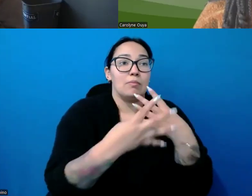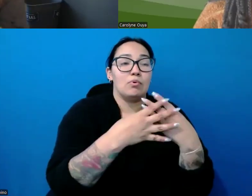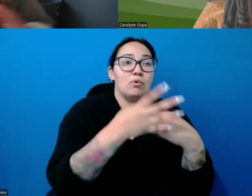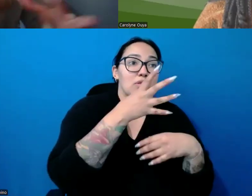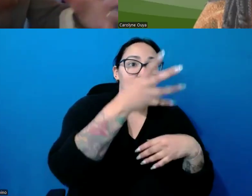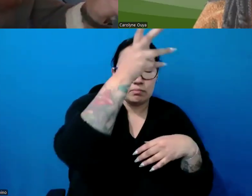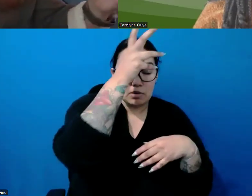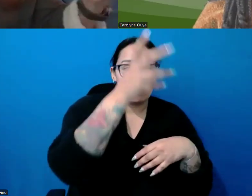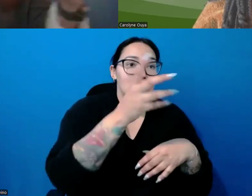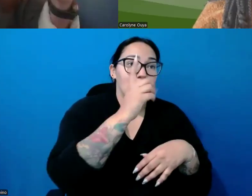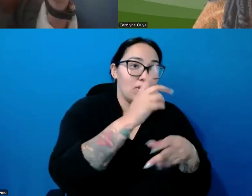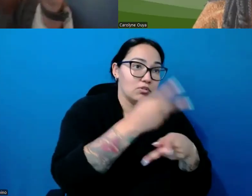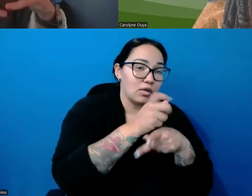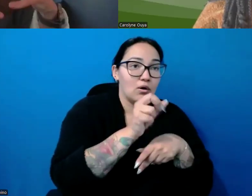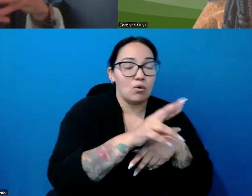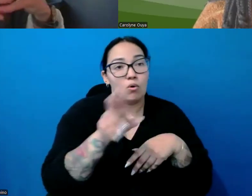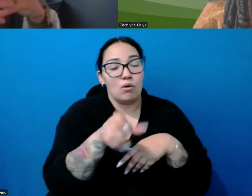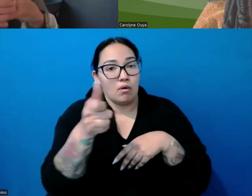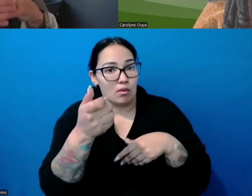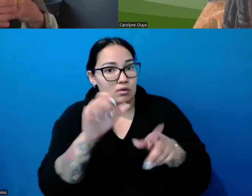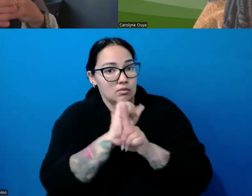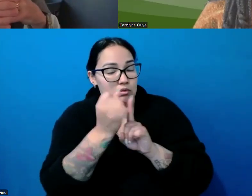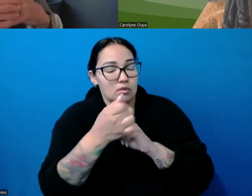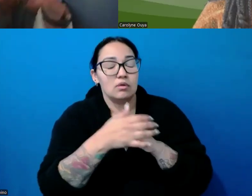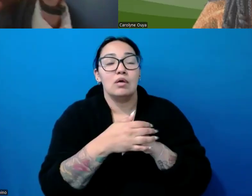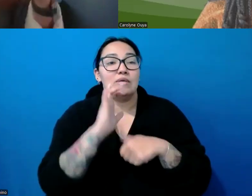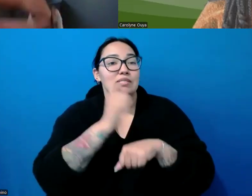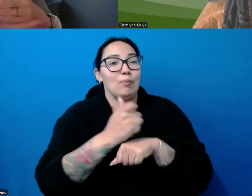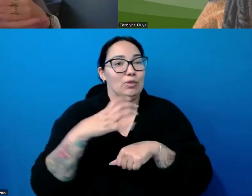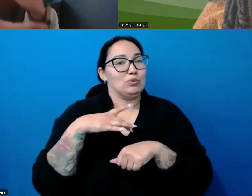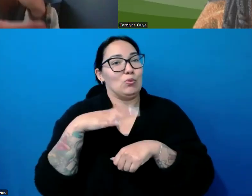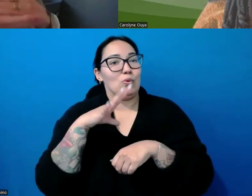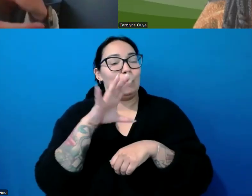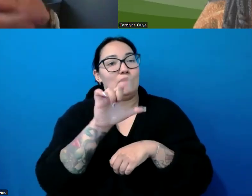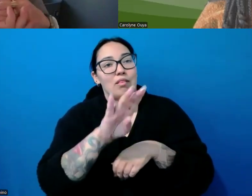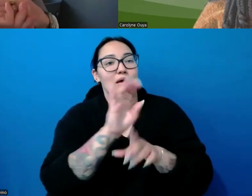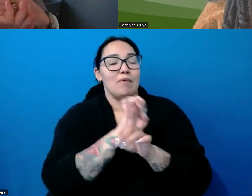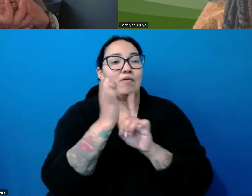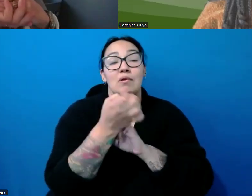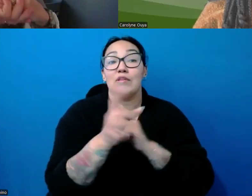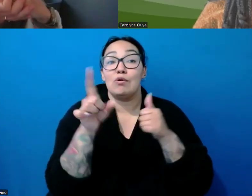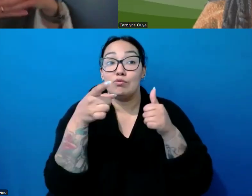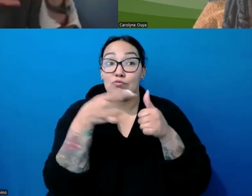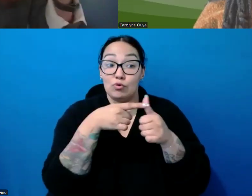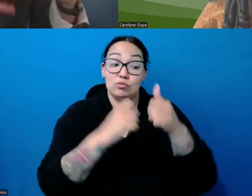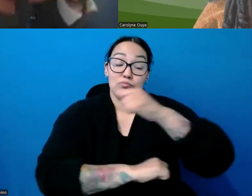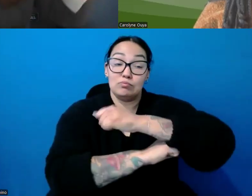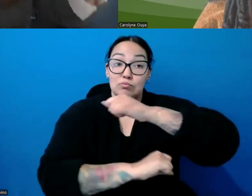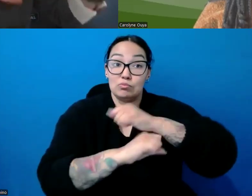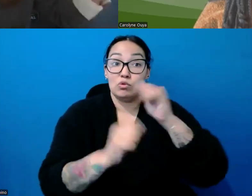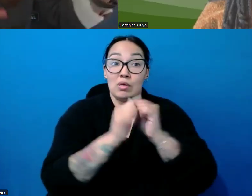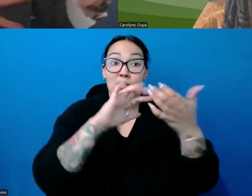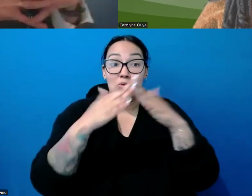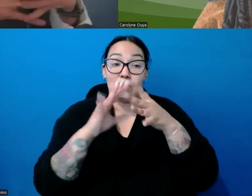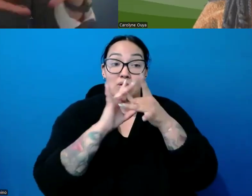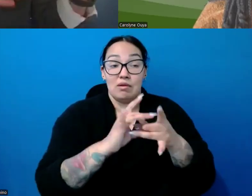foster care. And we create this cool club environment that is first founded on community and relationships and values